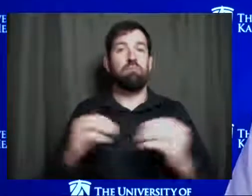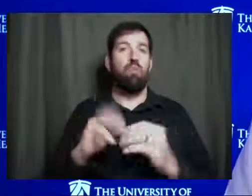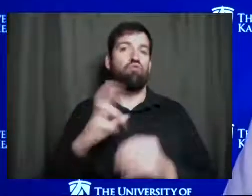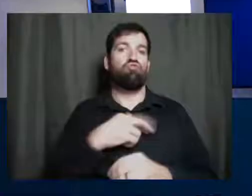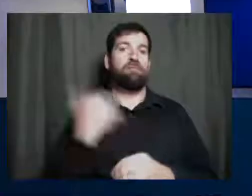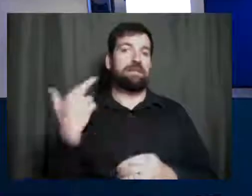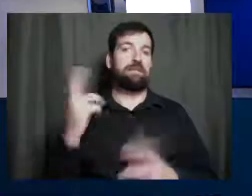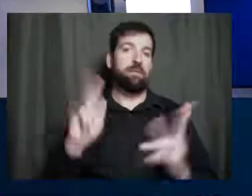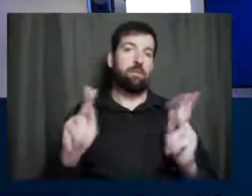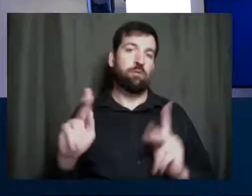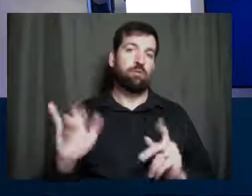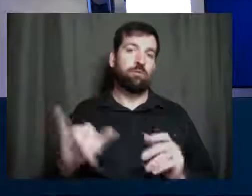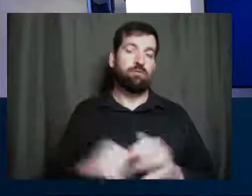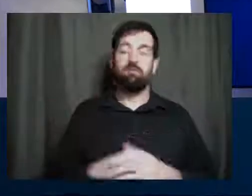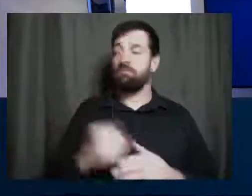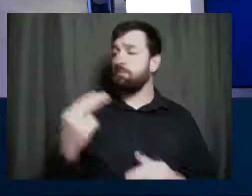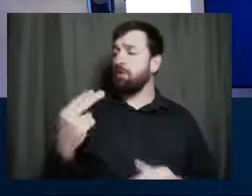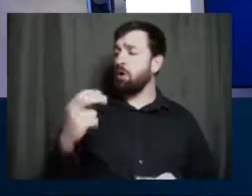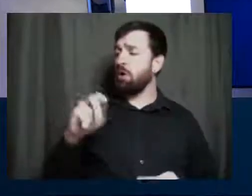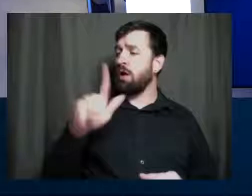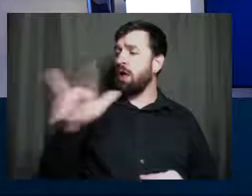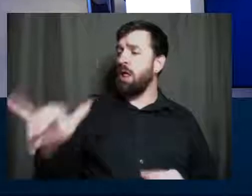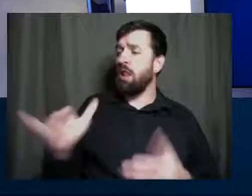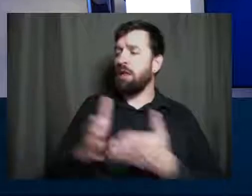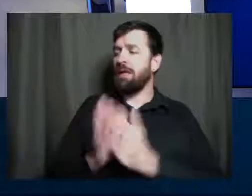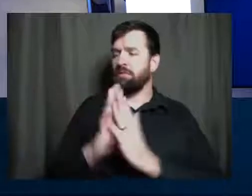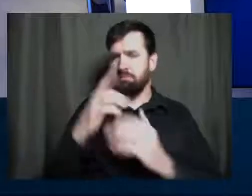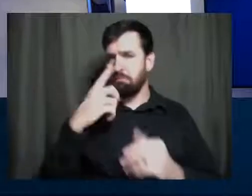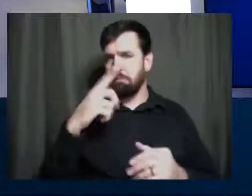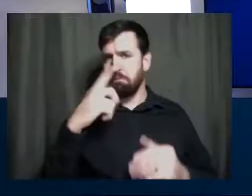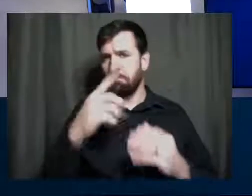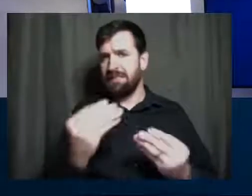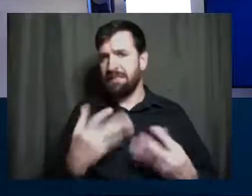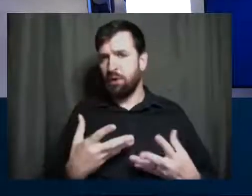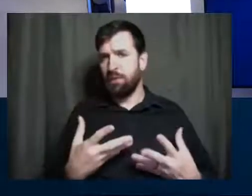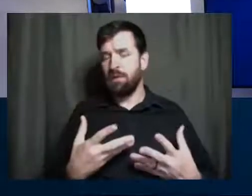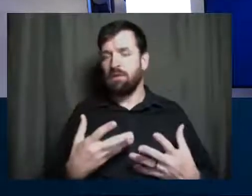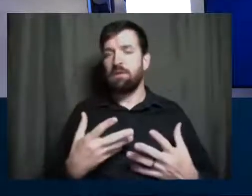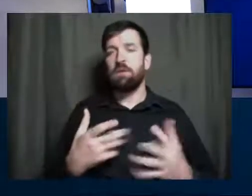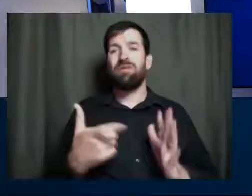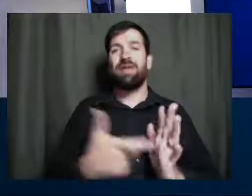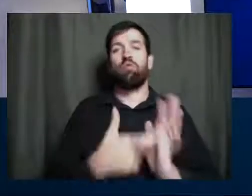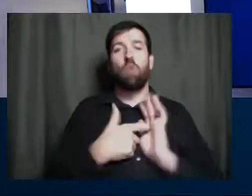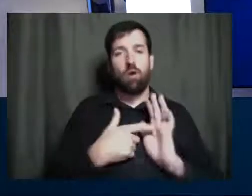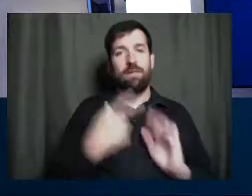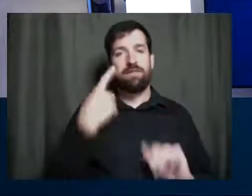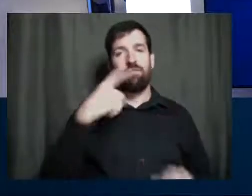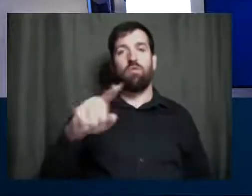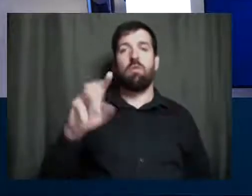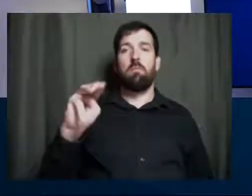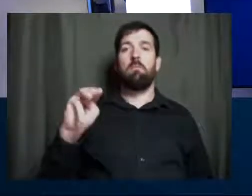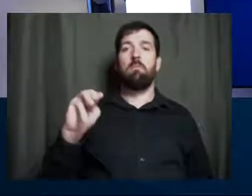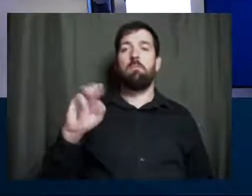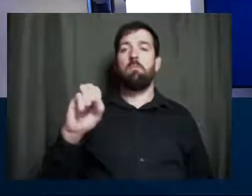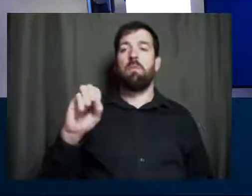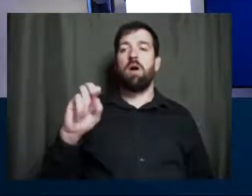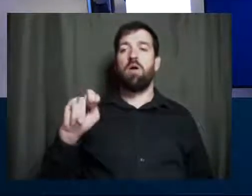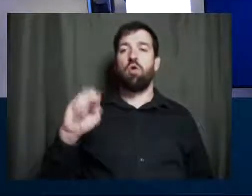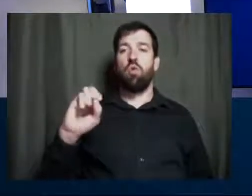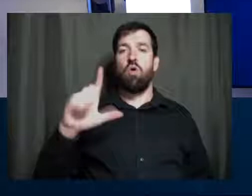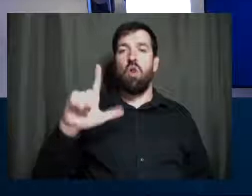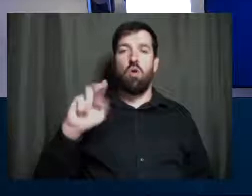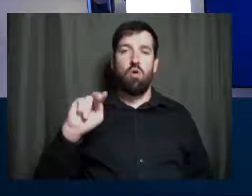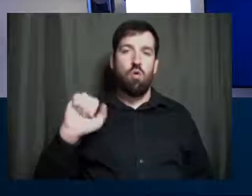well. Holly asks, can you tell me the requirements to receive monoclonal antibodies? And here's why. She has 2 friends that both